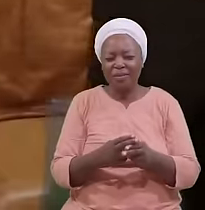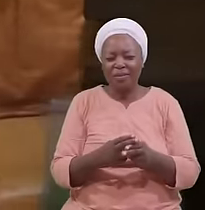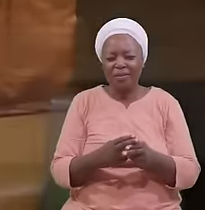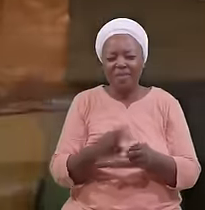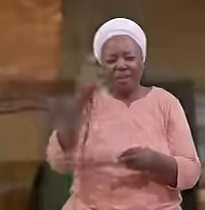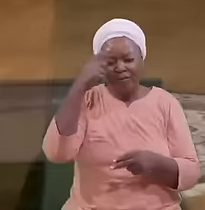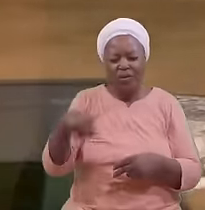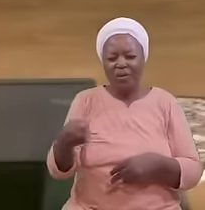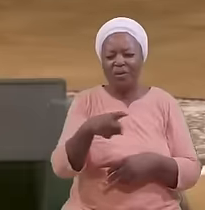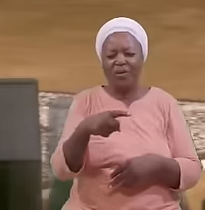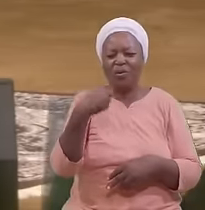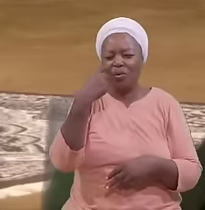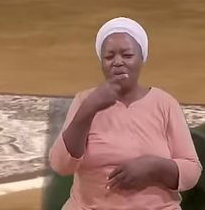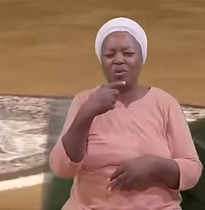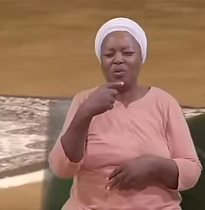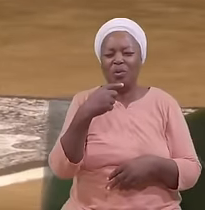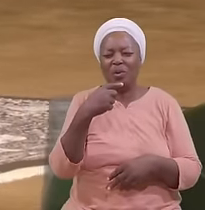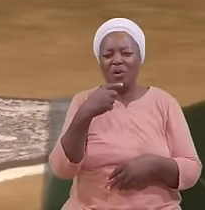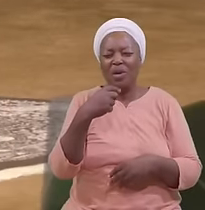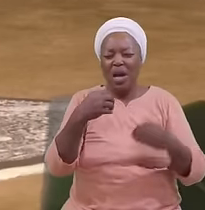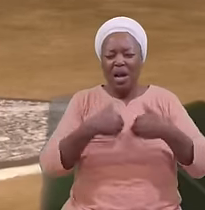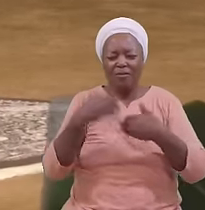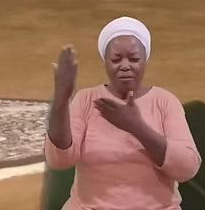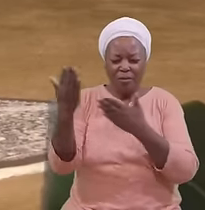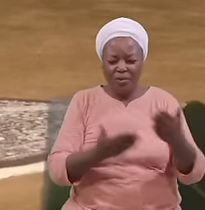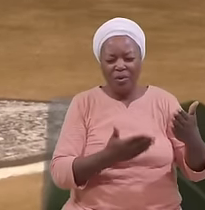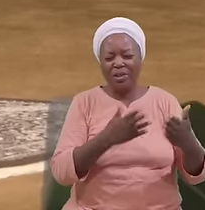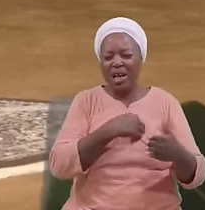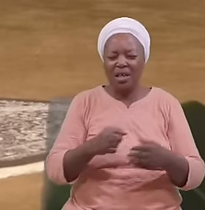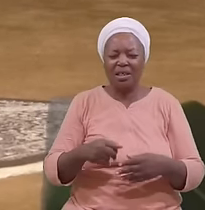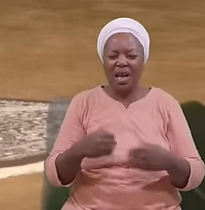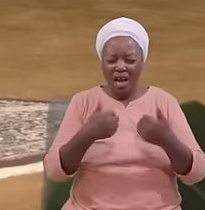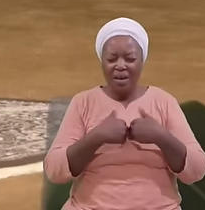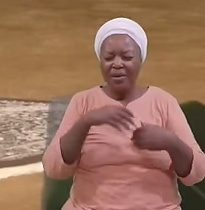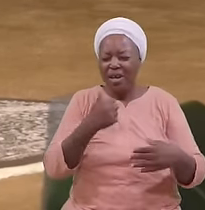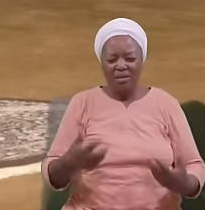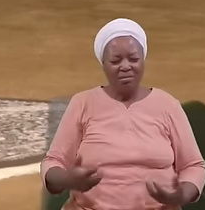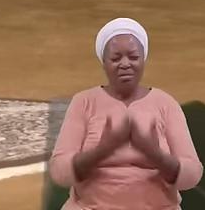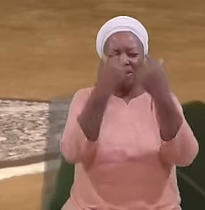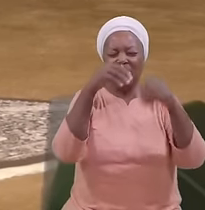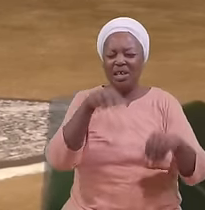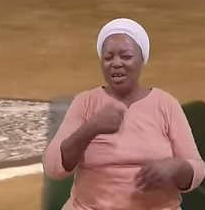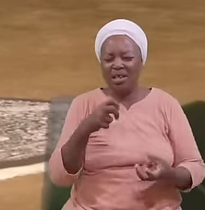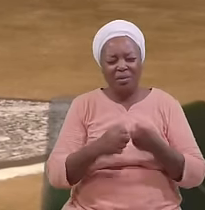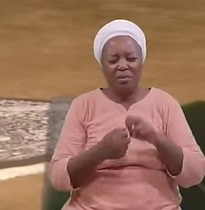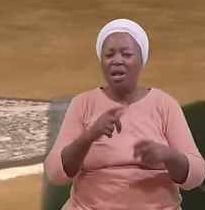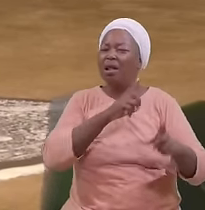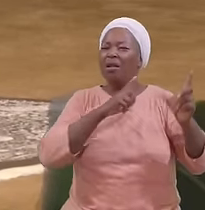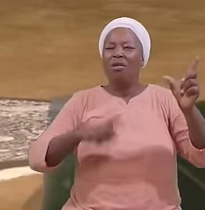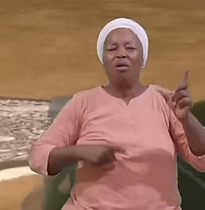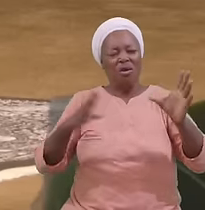For those who have brought any challenge, any problem, Lord, roll